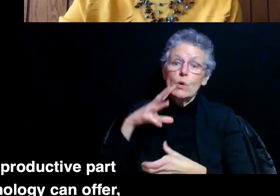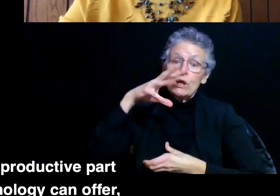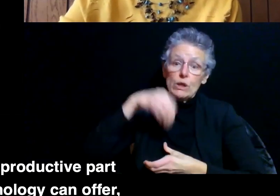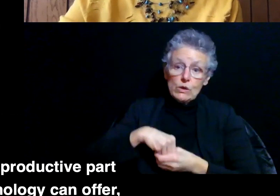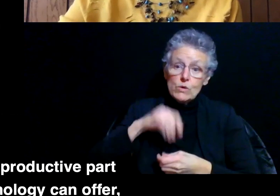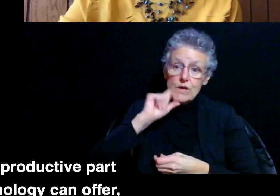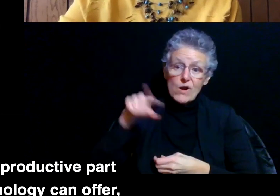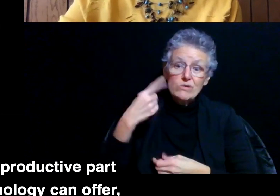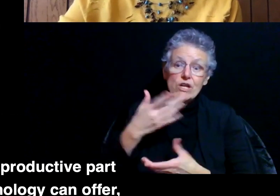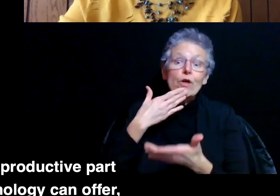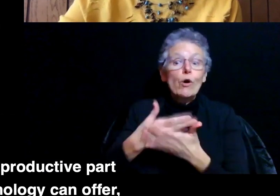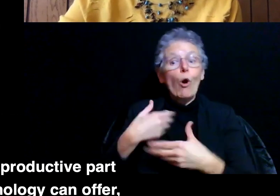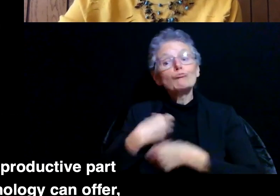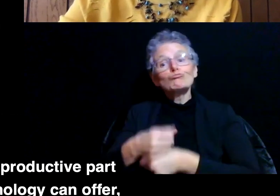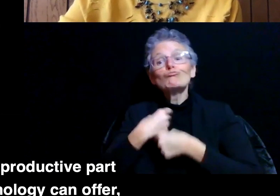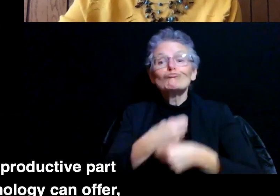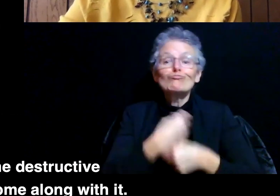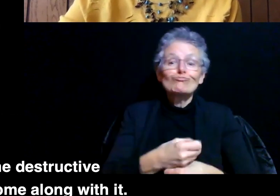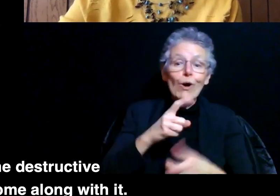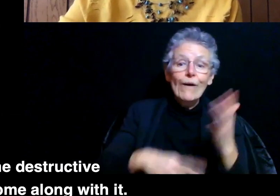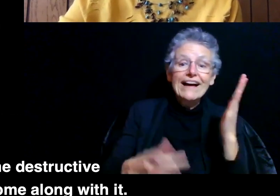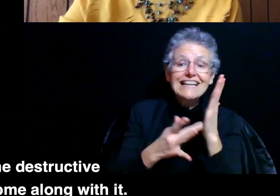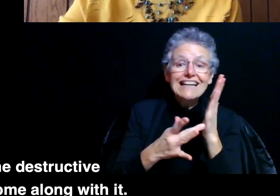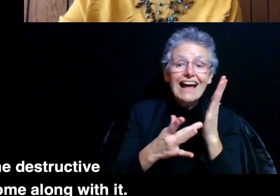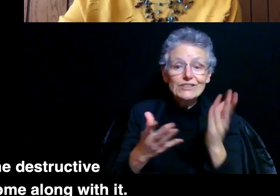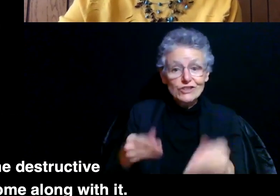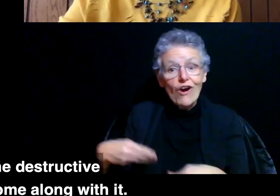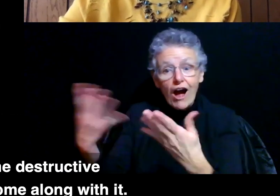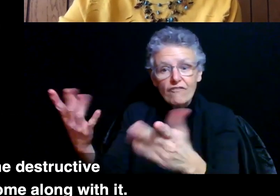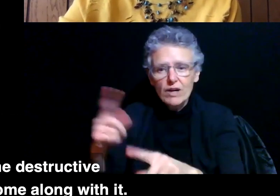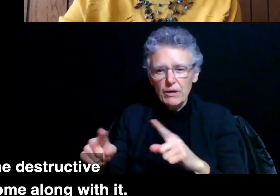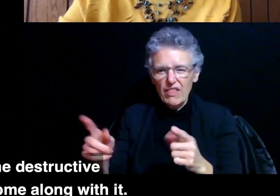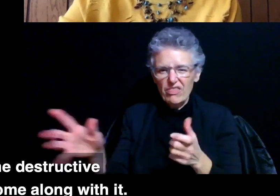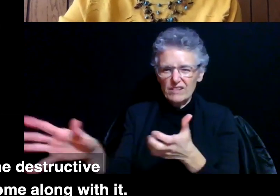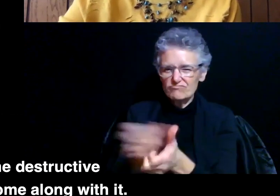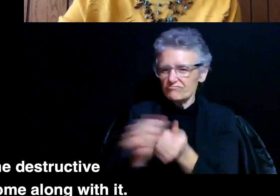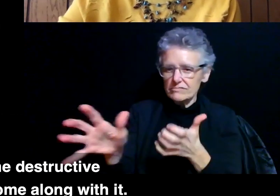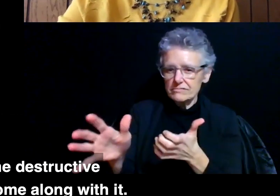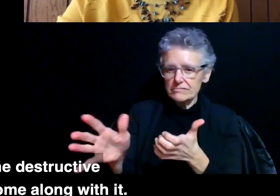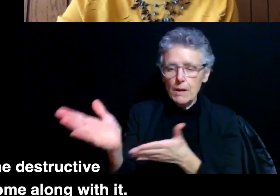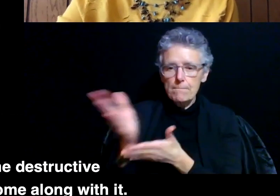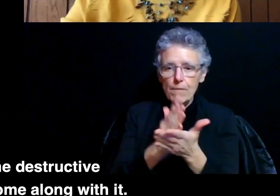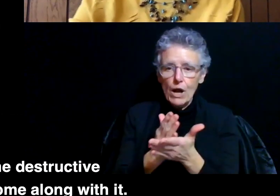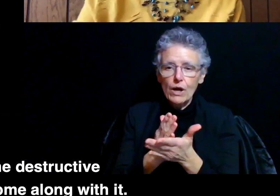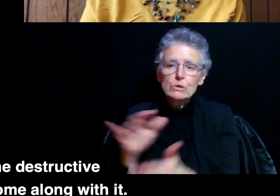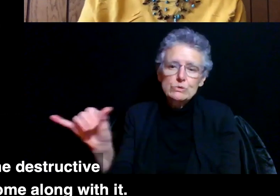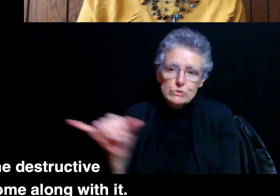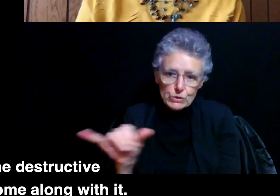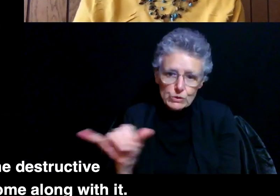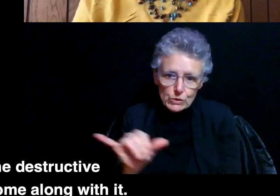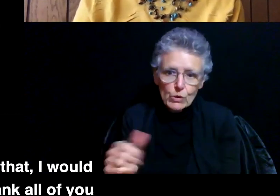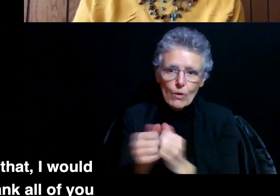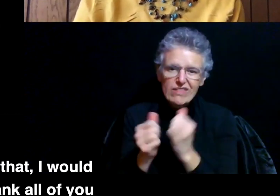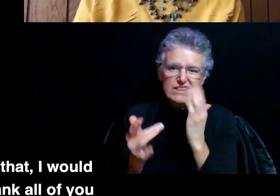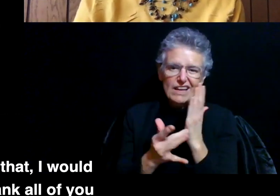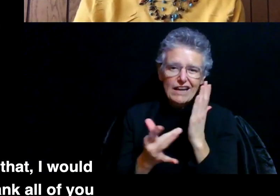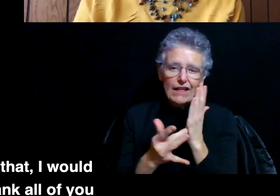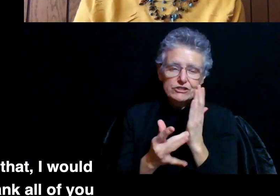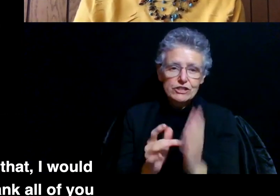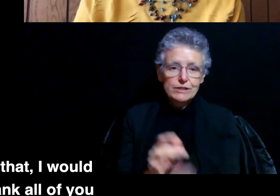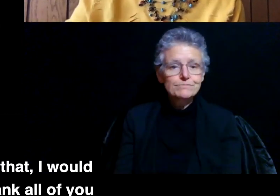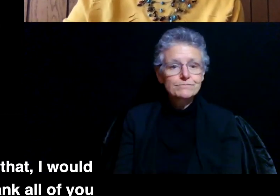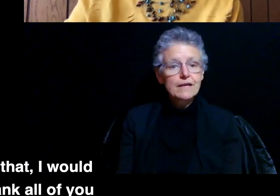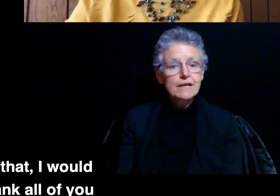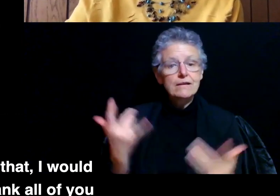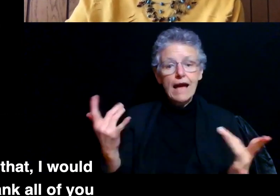productive part of what technology can offer, but also the destructive factors that come along with it. New slide shows DIA logo. And with